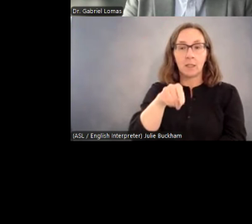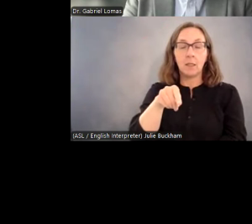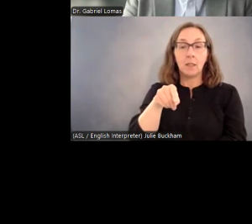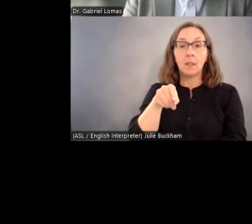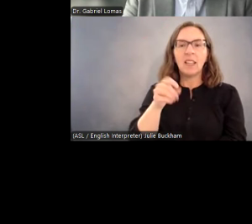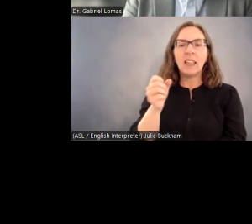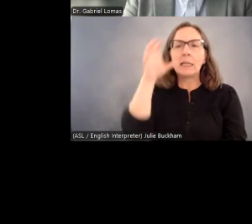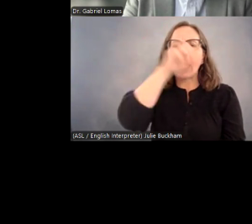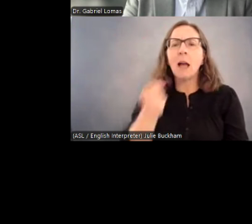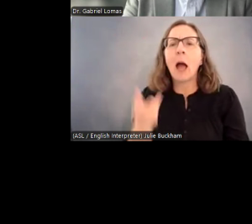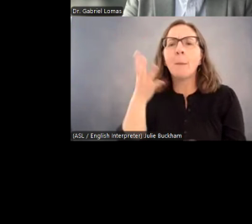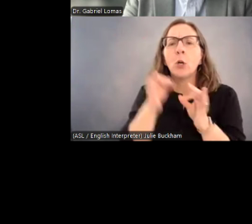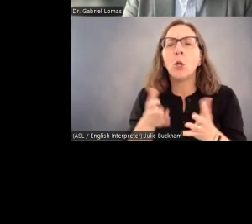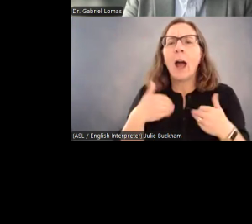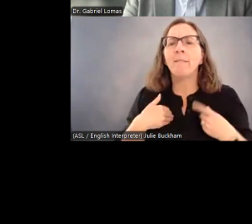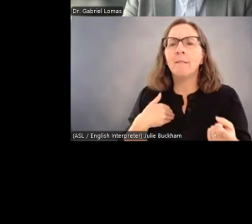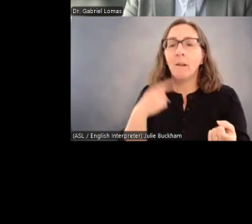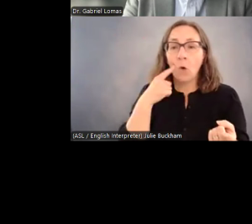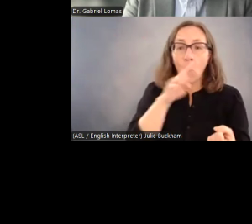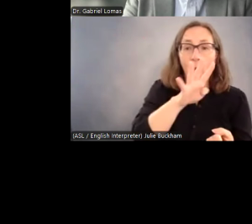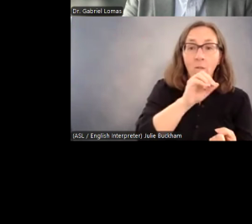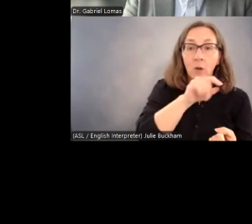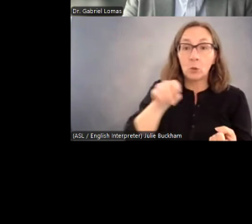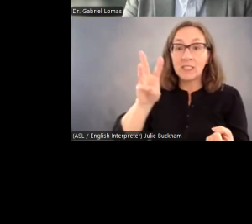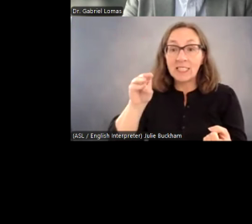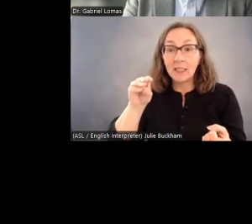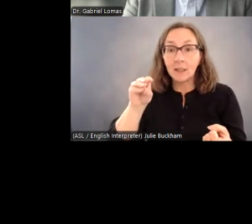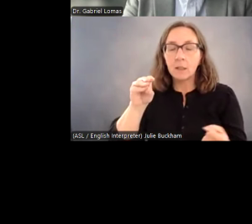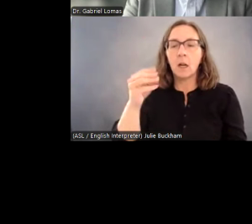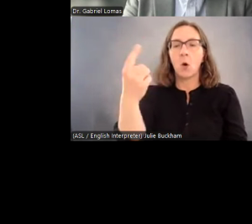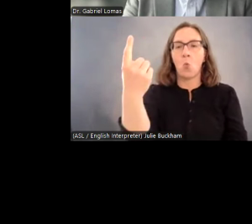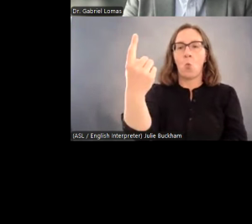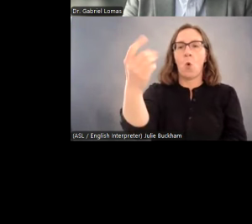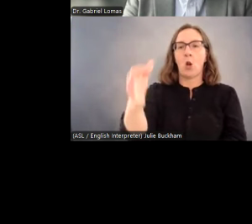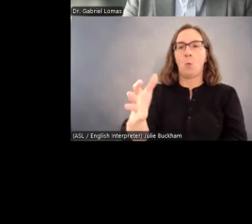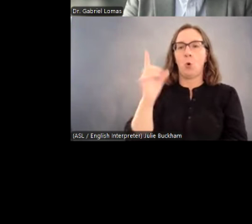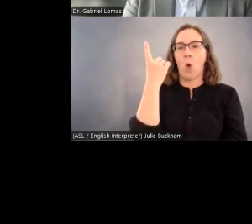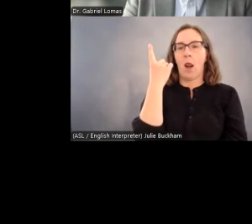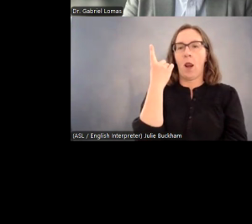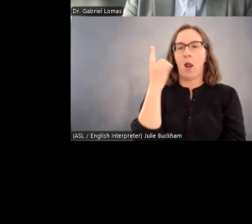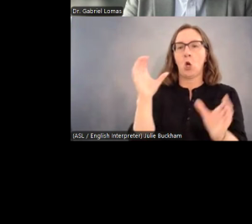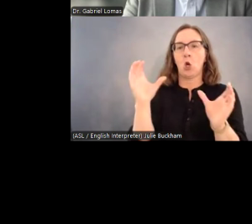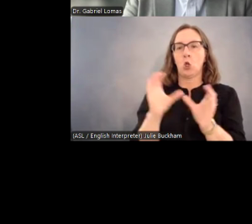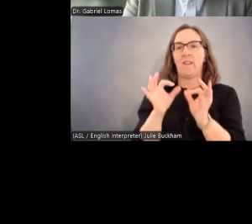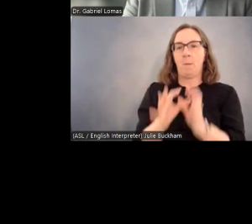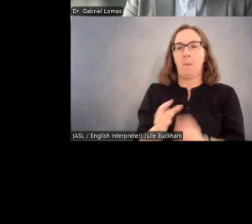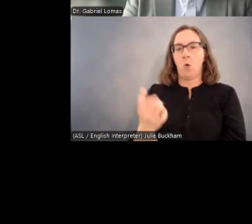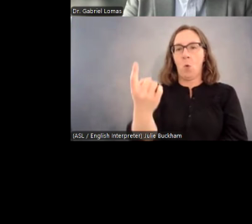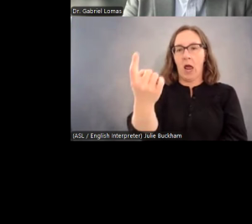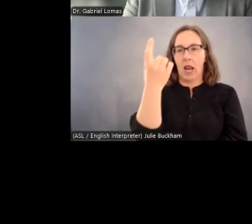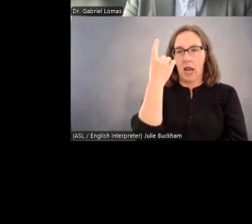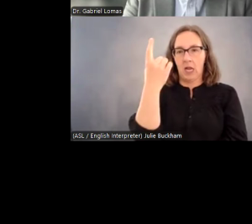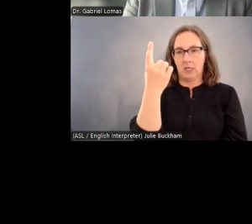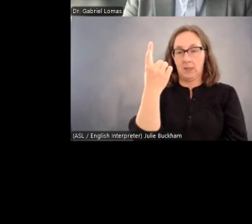for 40 to 60 deaf inmates? One. one certified sign language interpreter, which